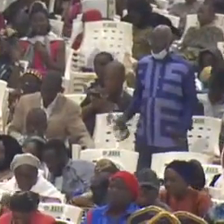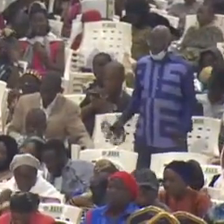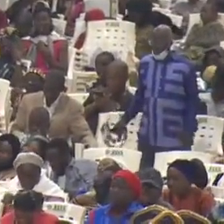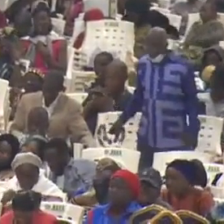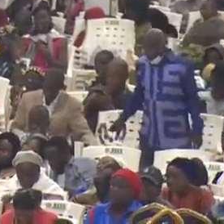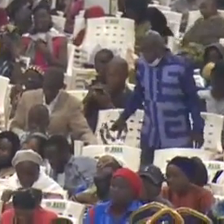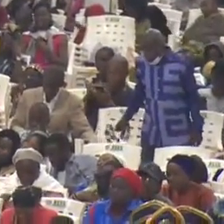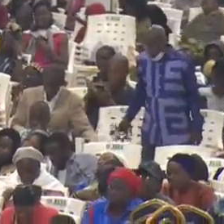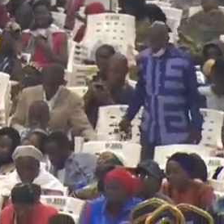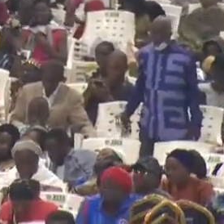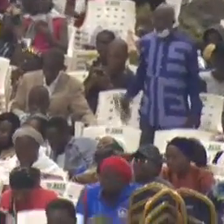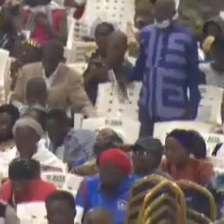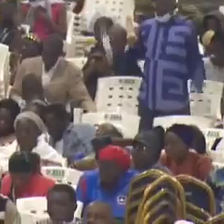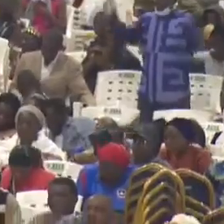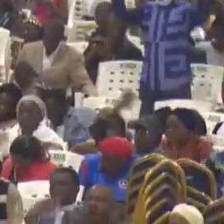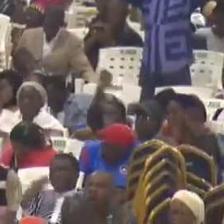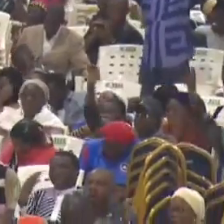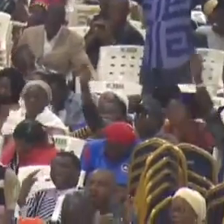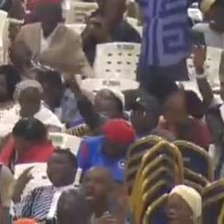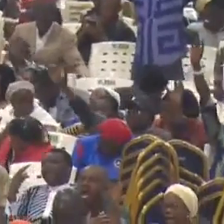And I decree it to your family.